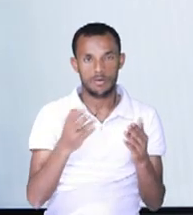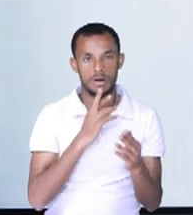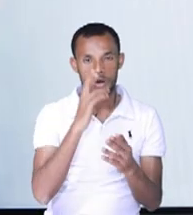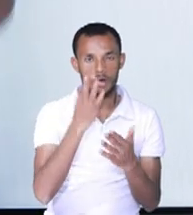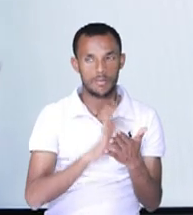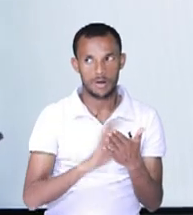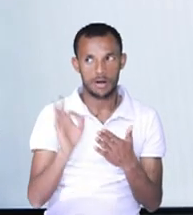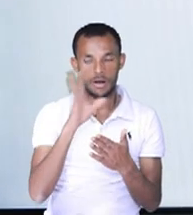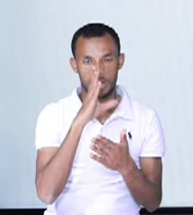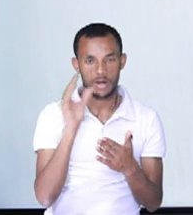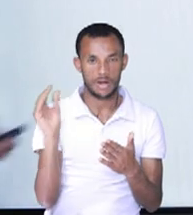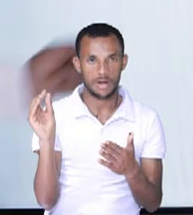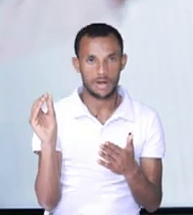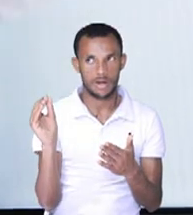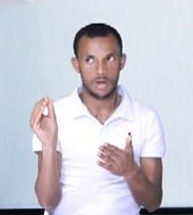And